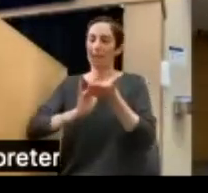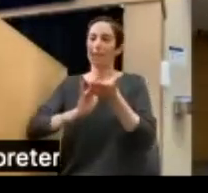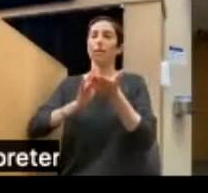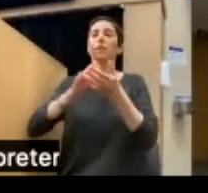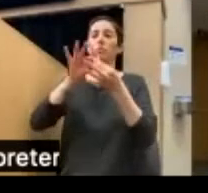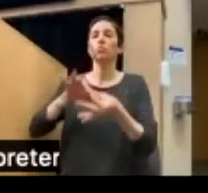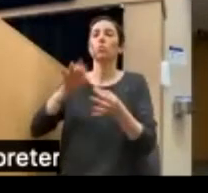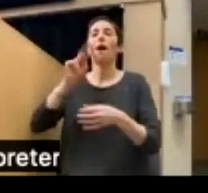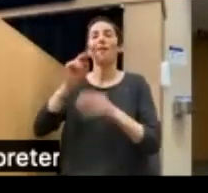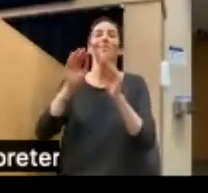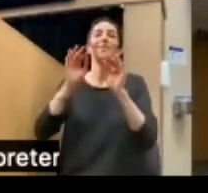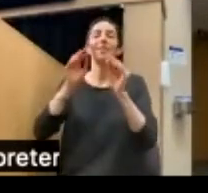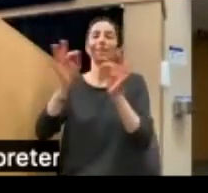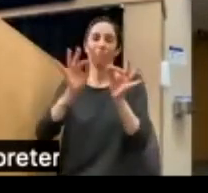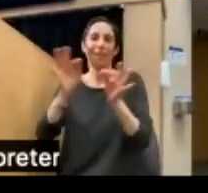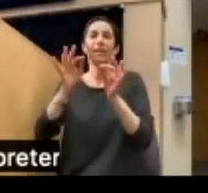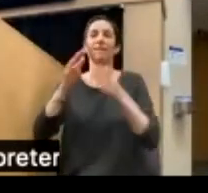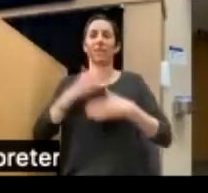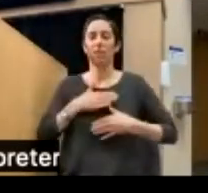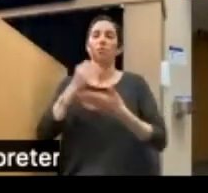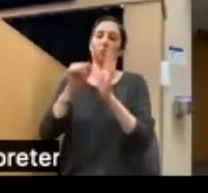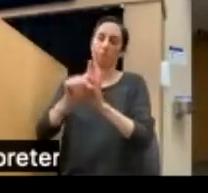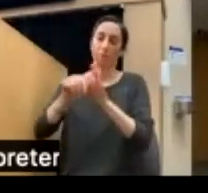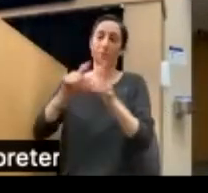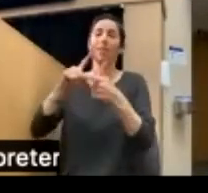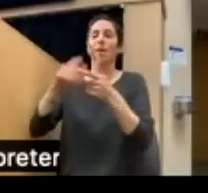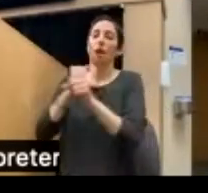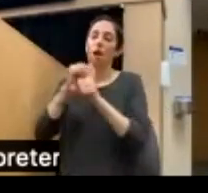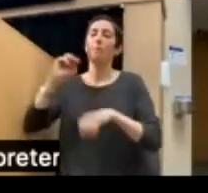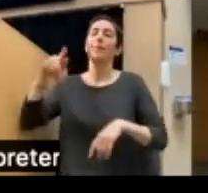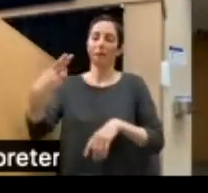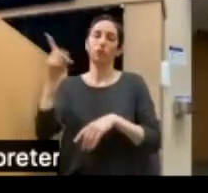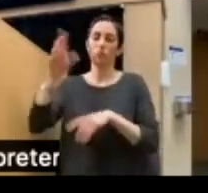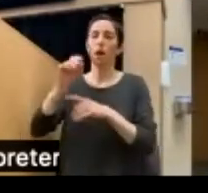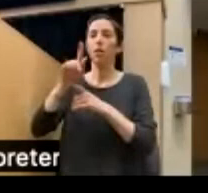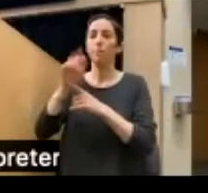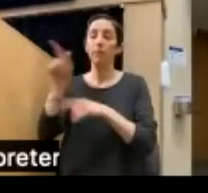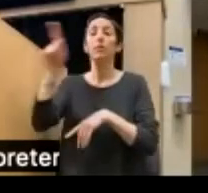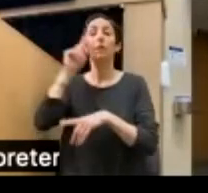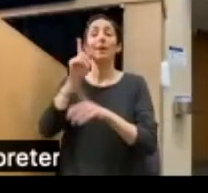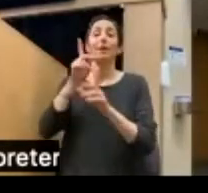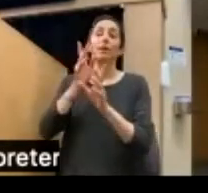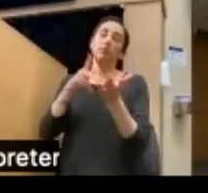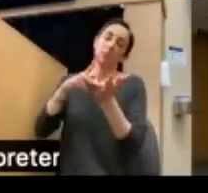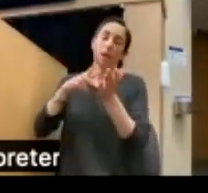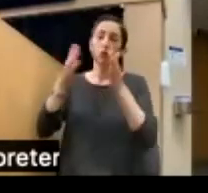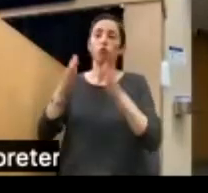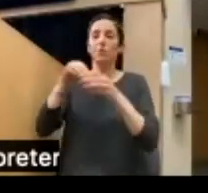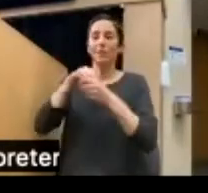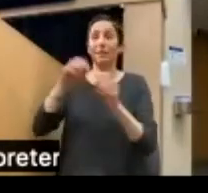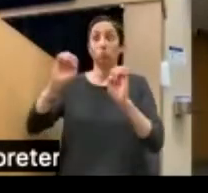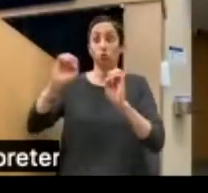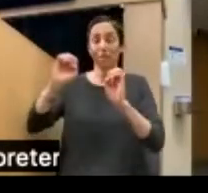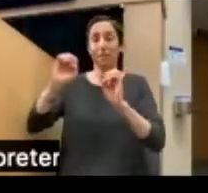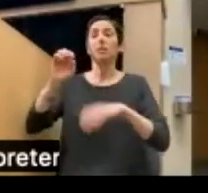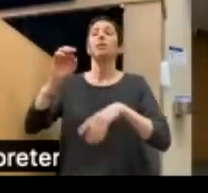symptoms, and then obtained a master's in public health from Columbia. She worked as a psychiatrist in the emergency psychiatry and more recently in